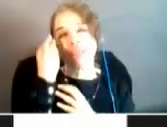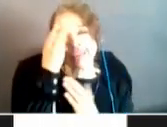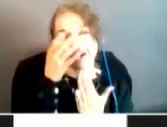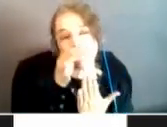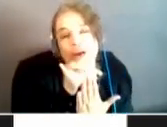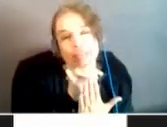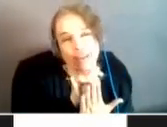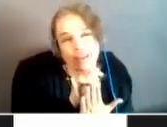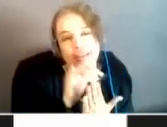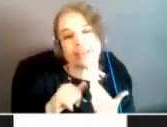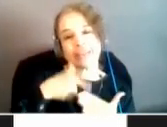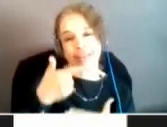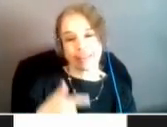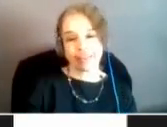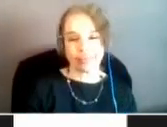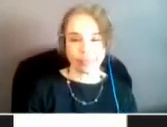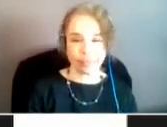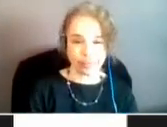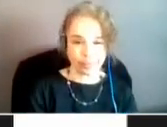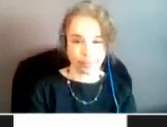that. And next slide.